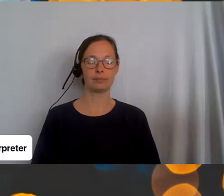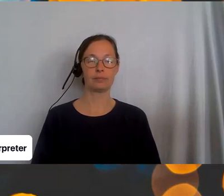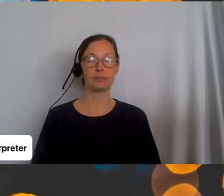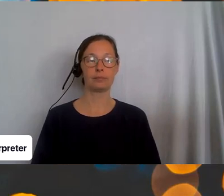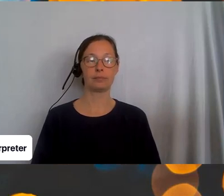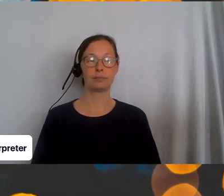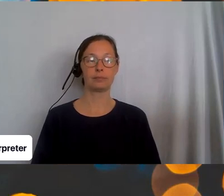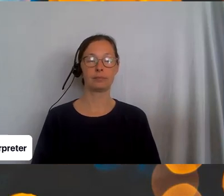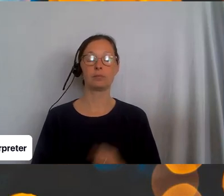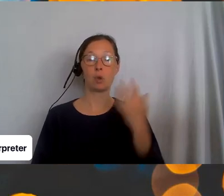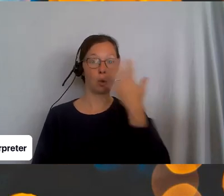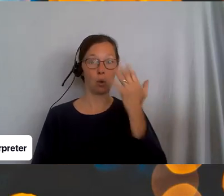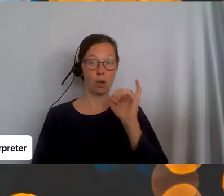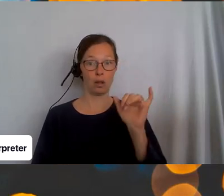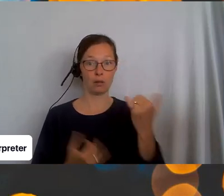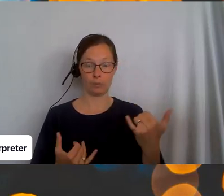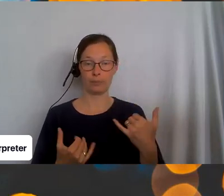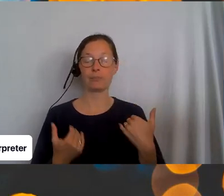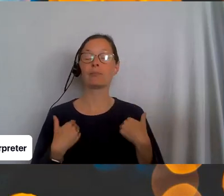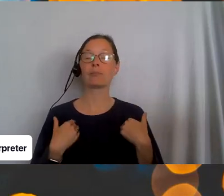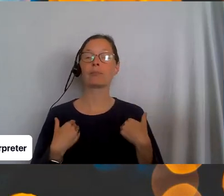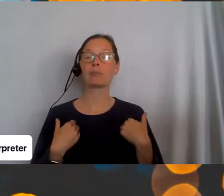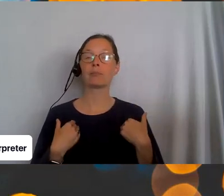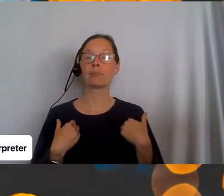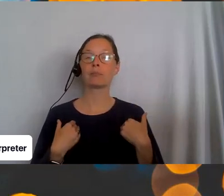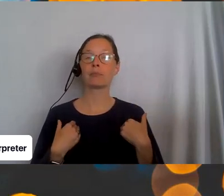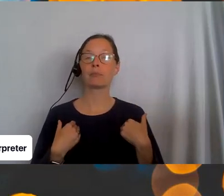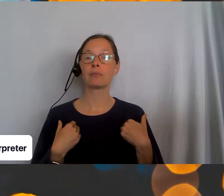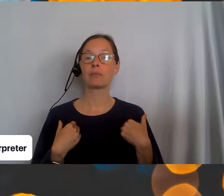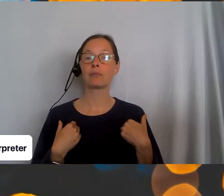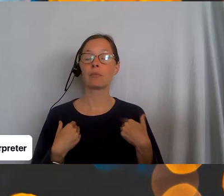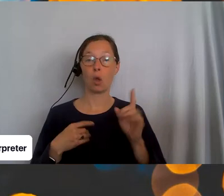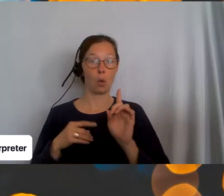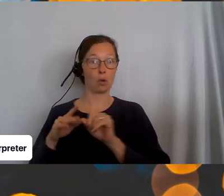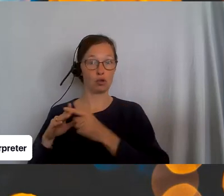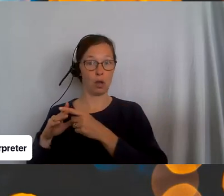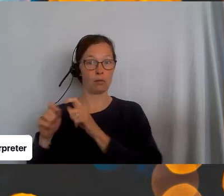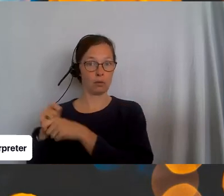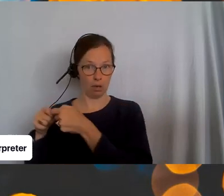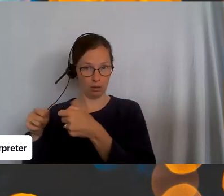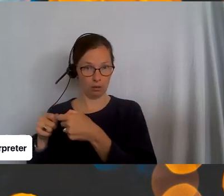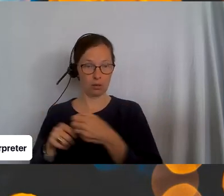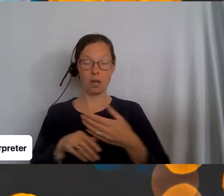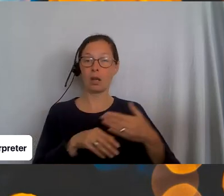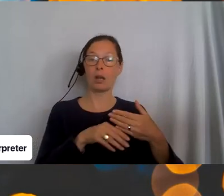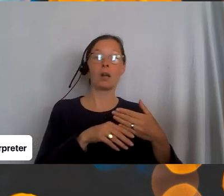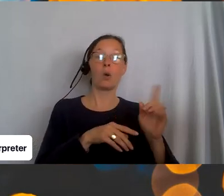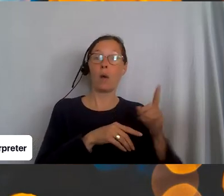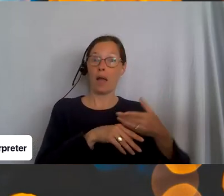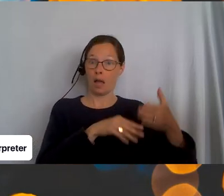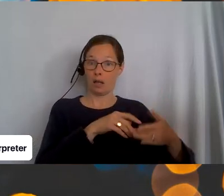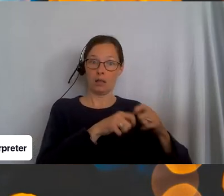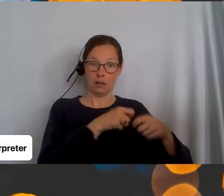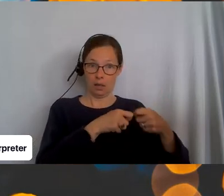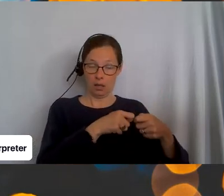So this is what it's going to look like now. You've got the knot at the end where you started, the knot at the end where you ended,